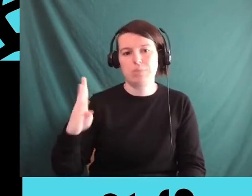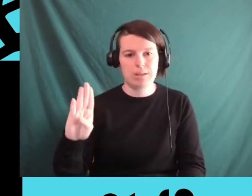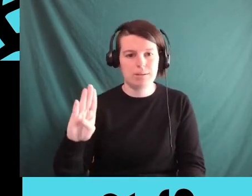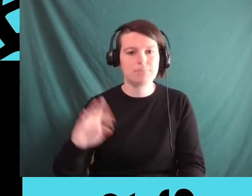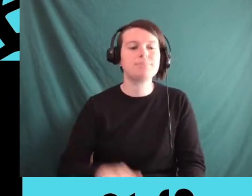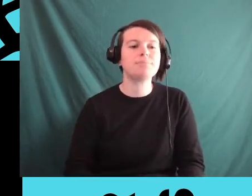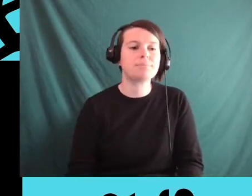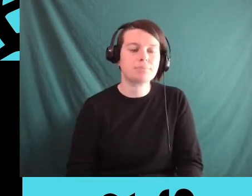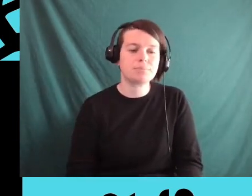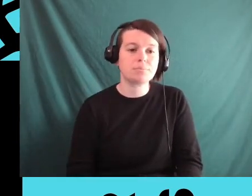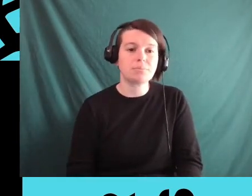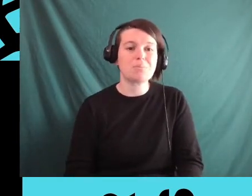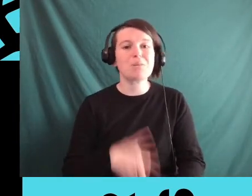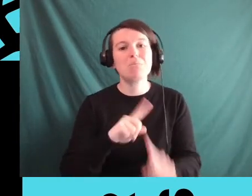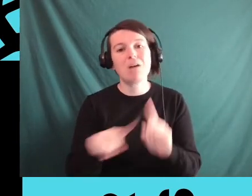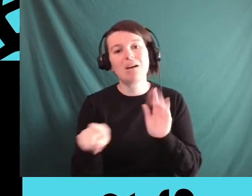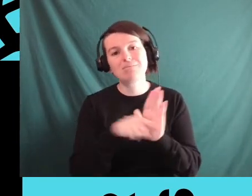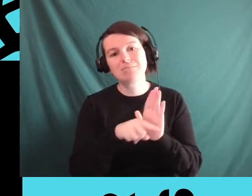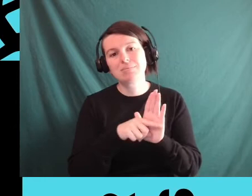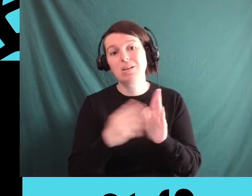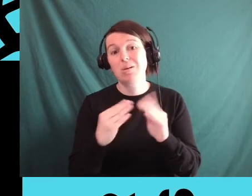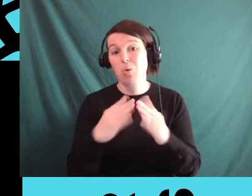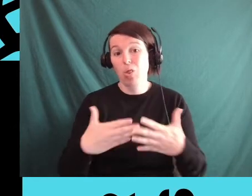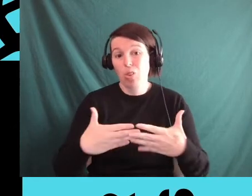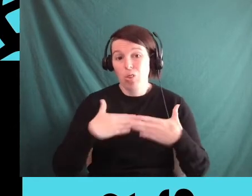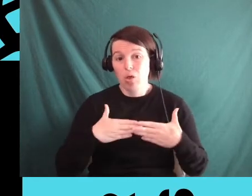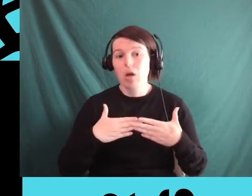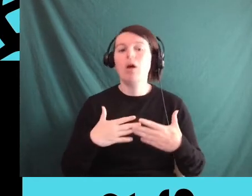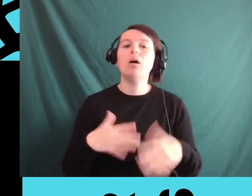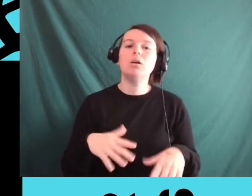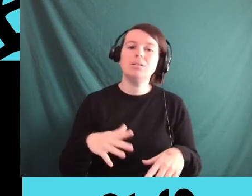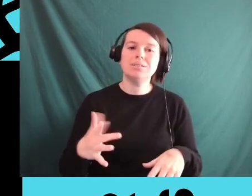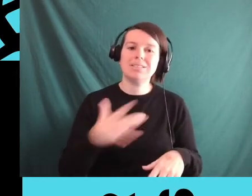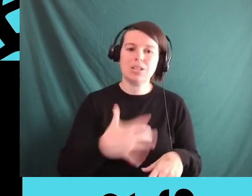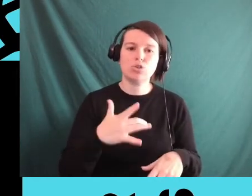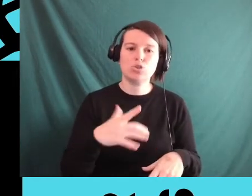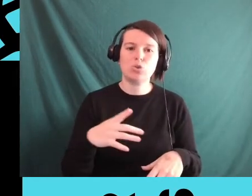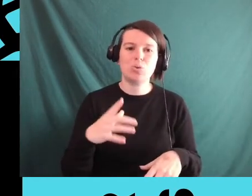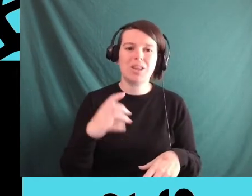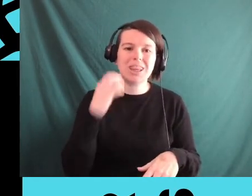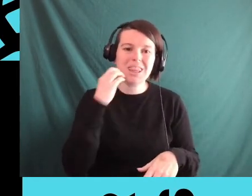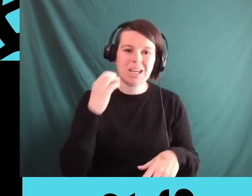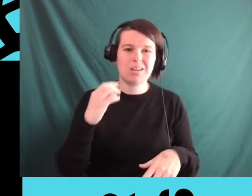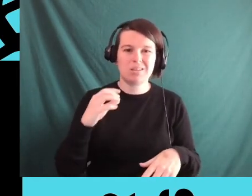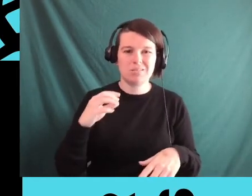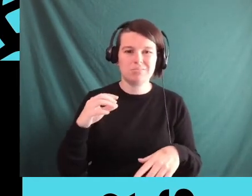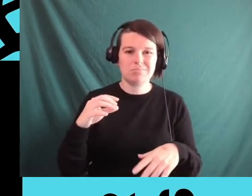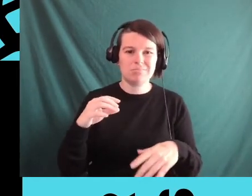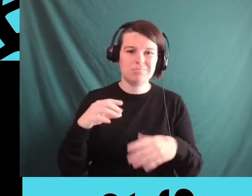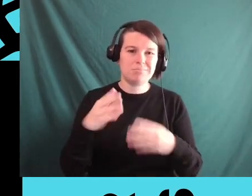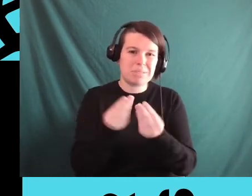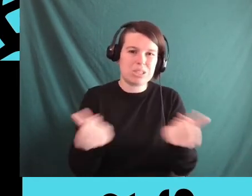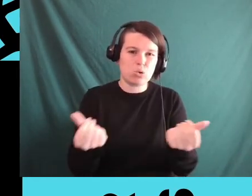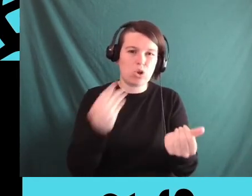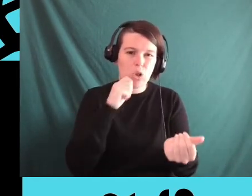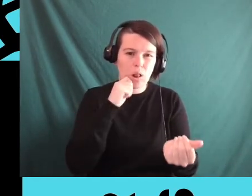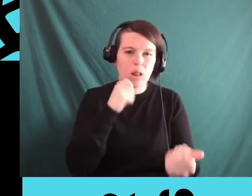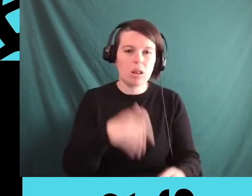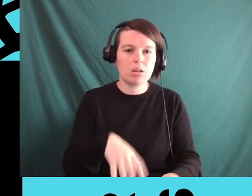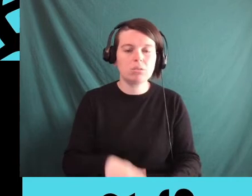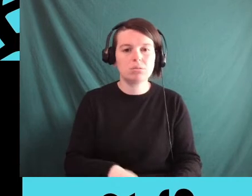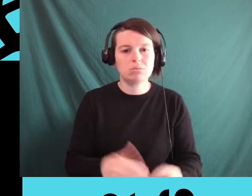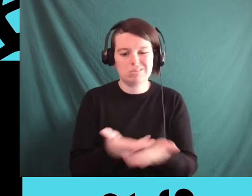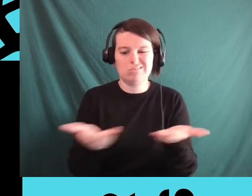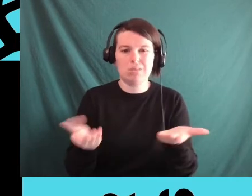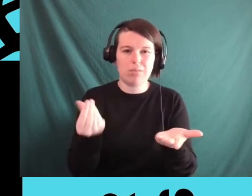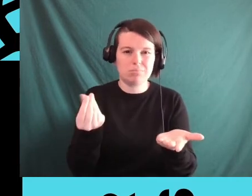the downside, that further compression is largely due to the thicker material that they use in comparison to GC2B. So